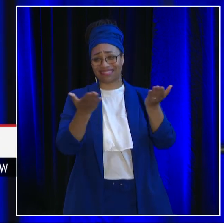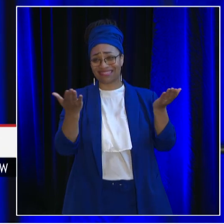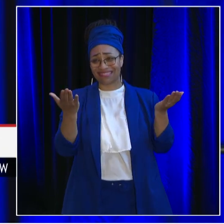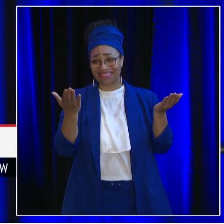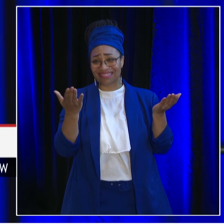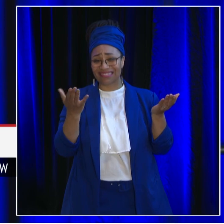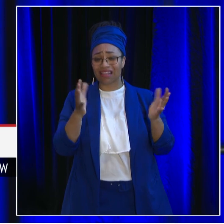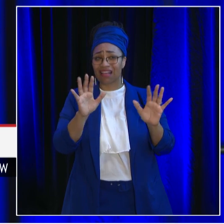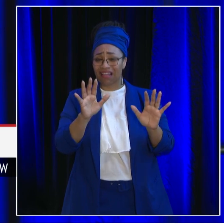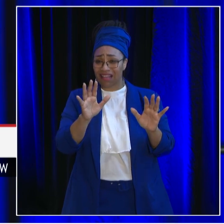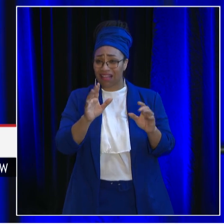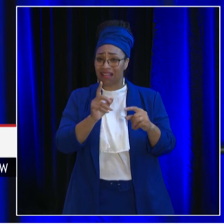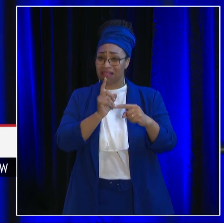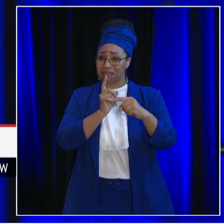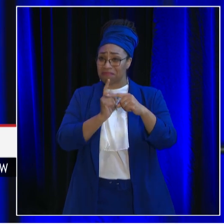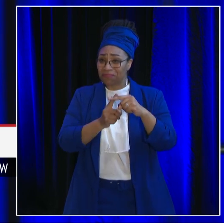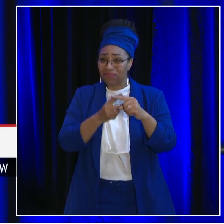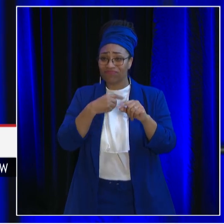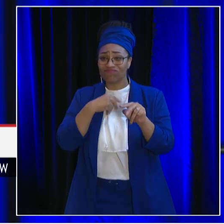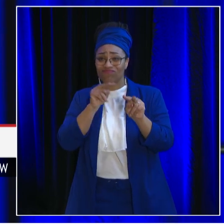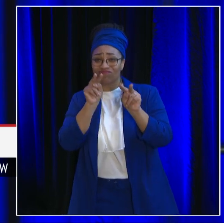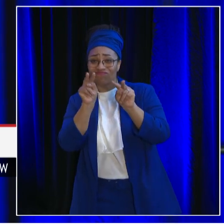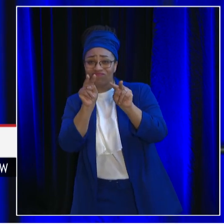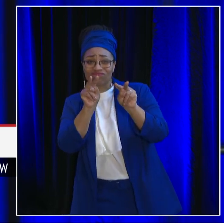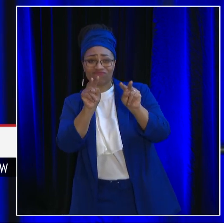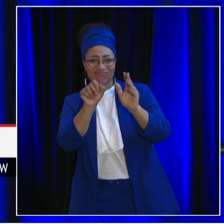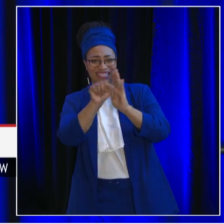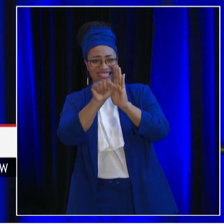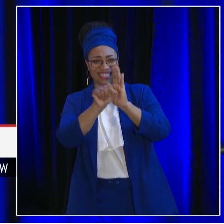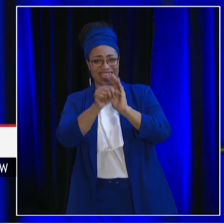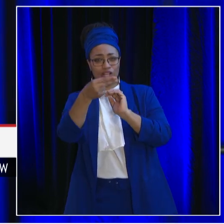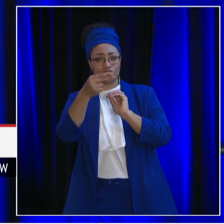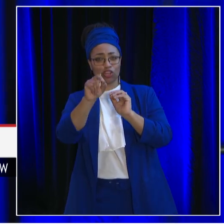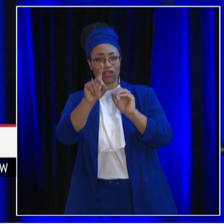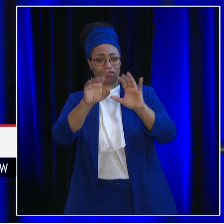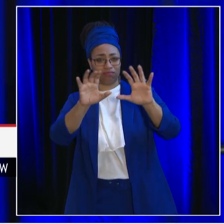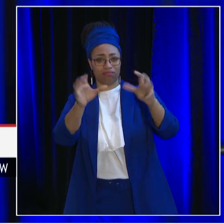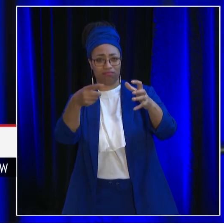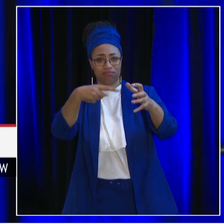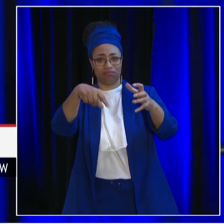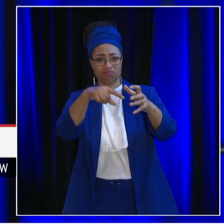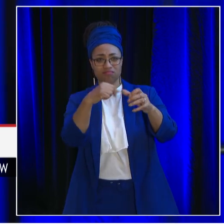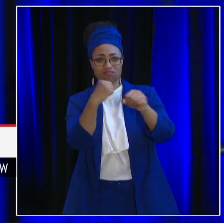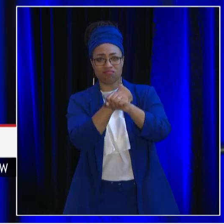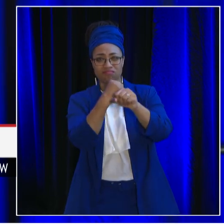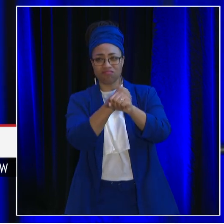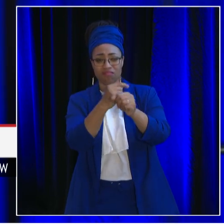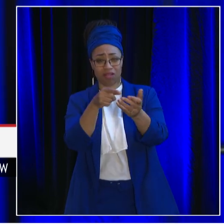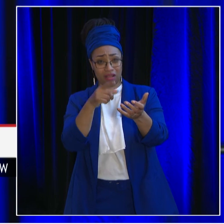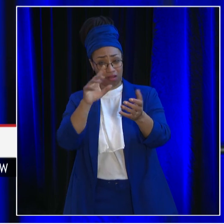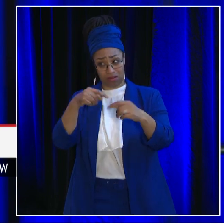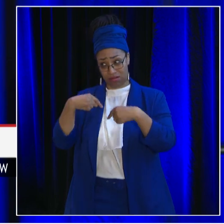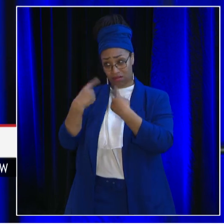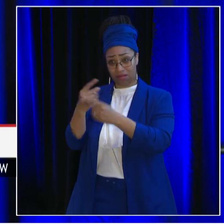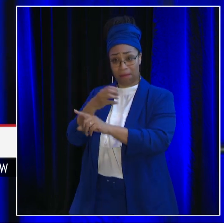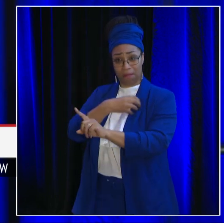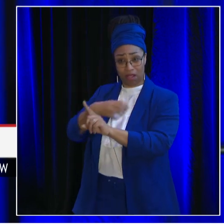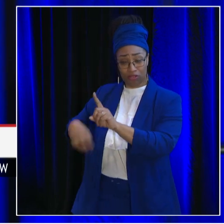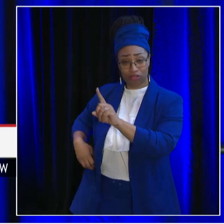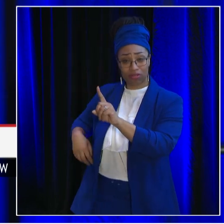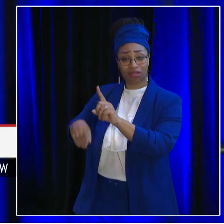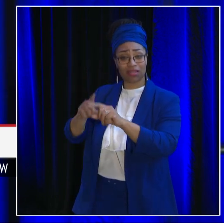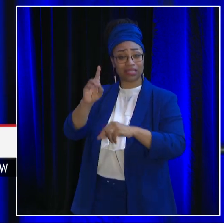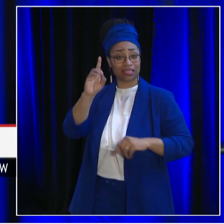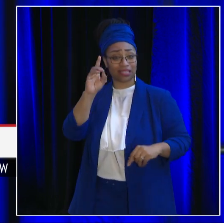Over the past year, the mayor and my office, the council members, we have fought efforts